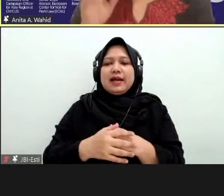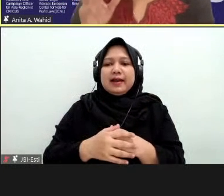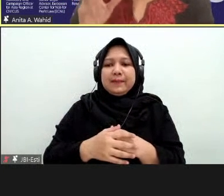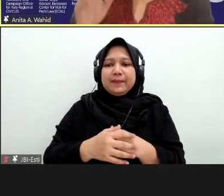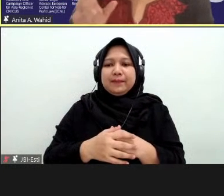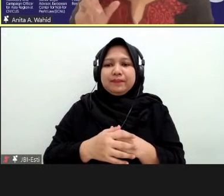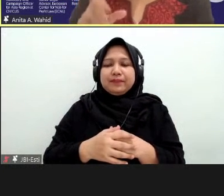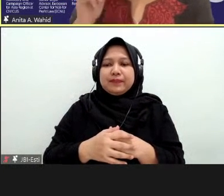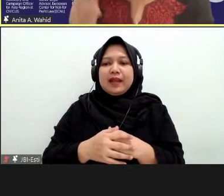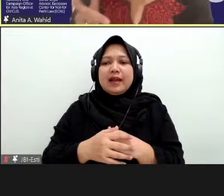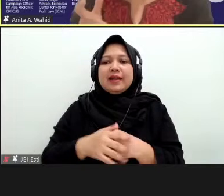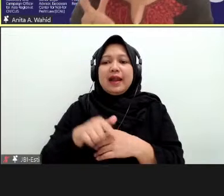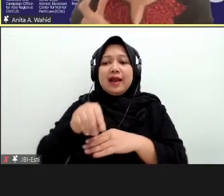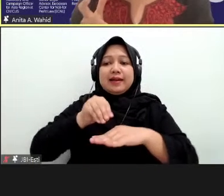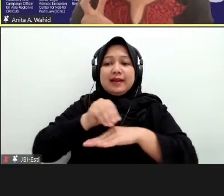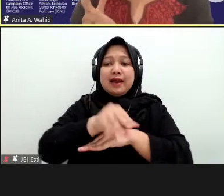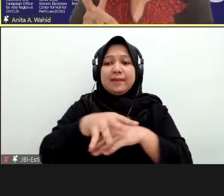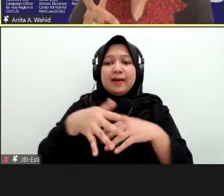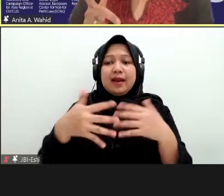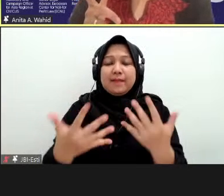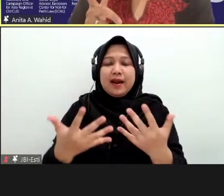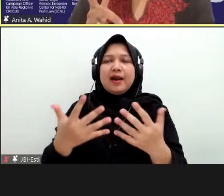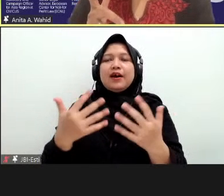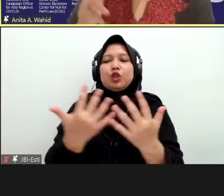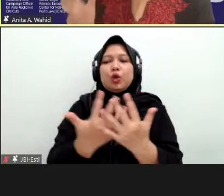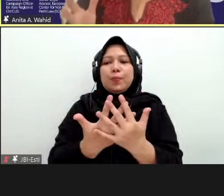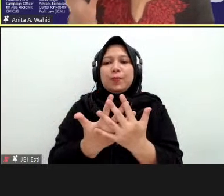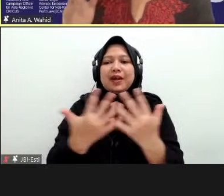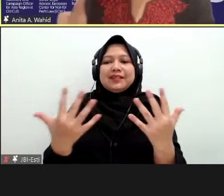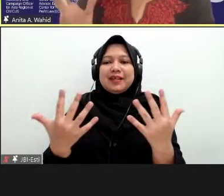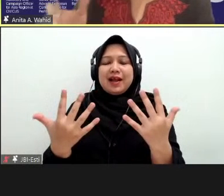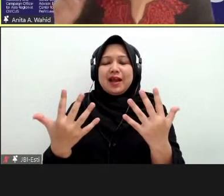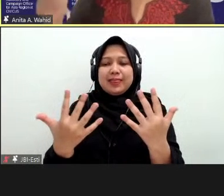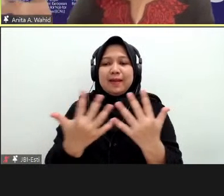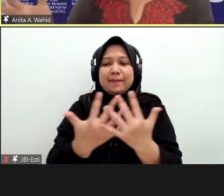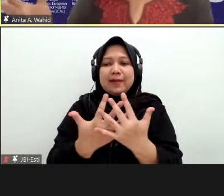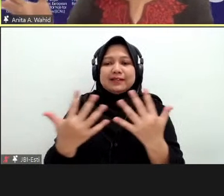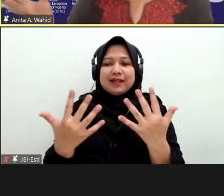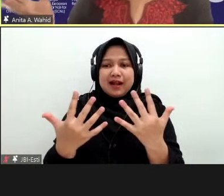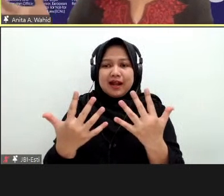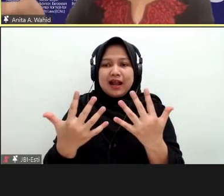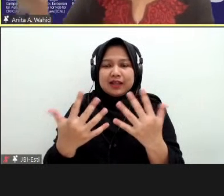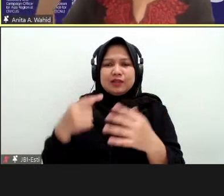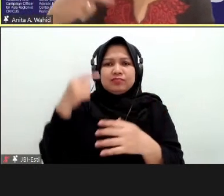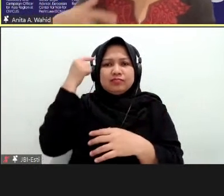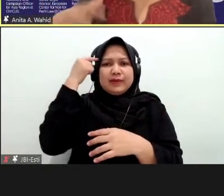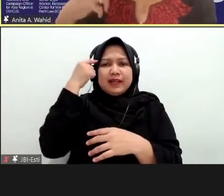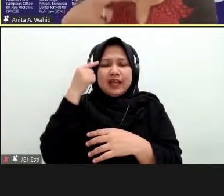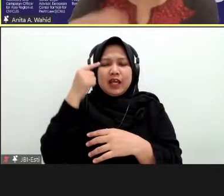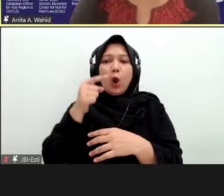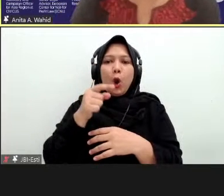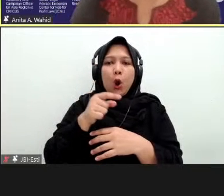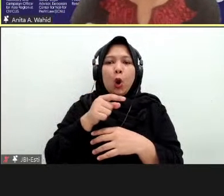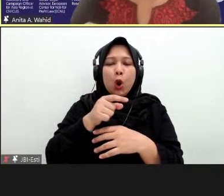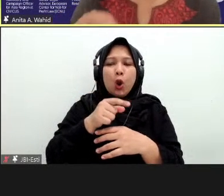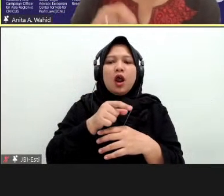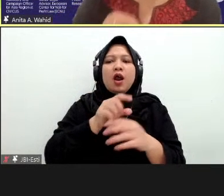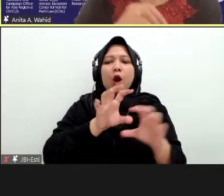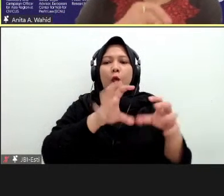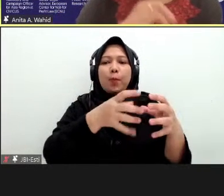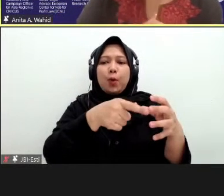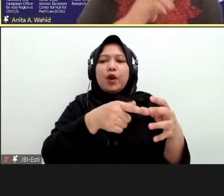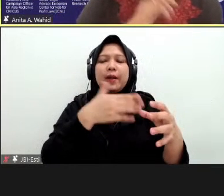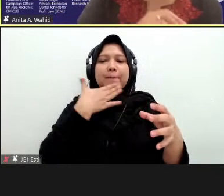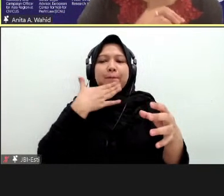belittle it, the society or giving those kind of shrinking of society. Yes, they